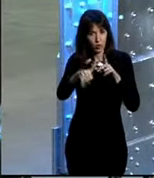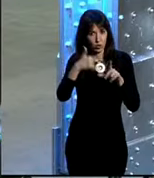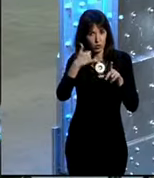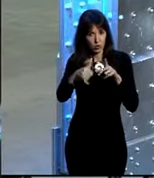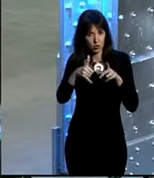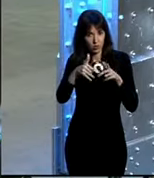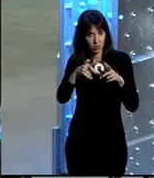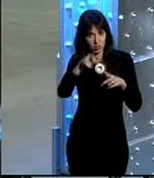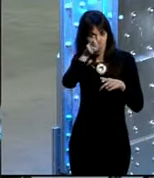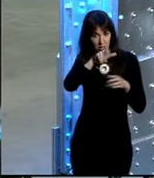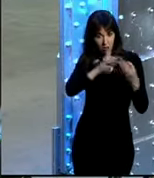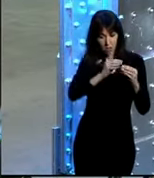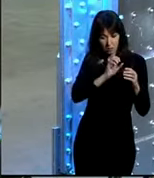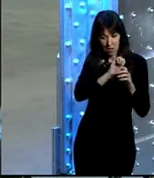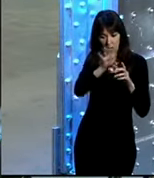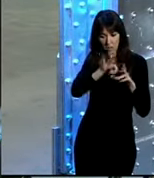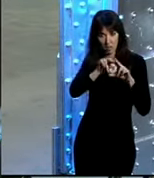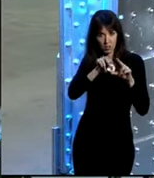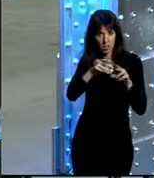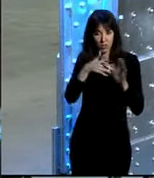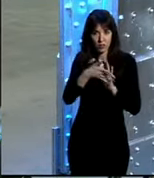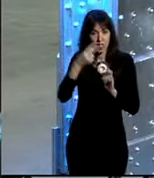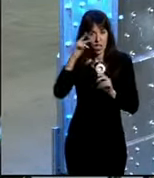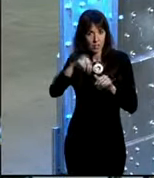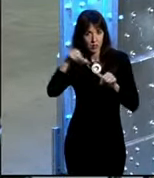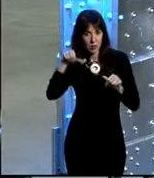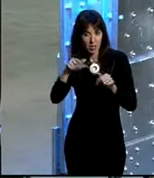And it does for YouTubers, of course.